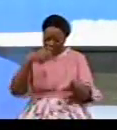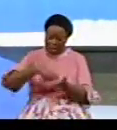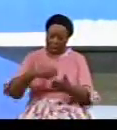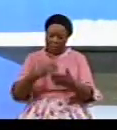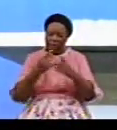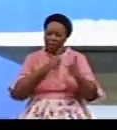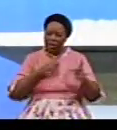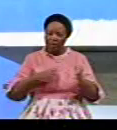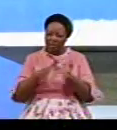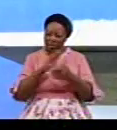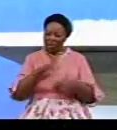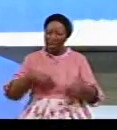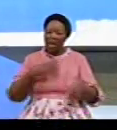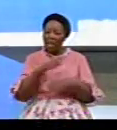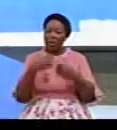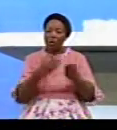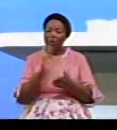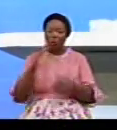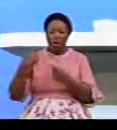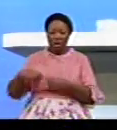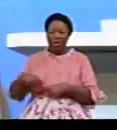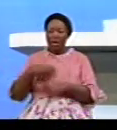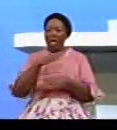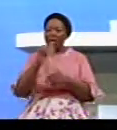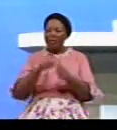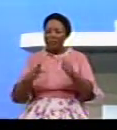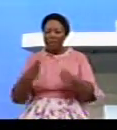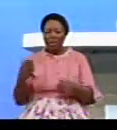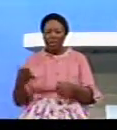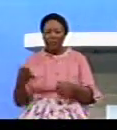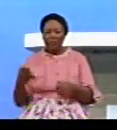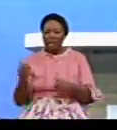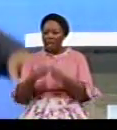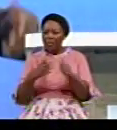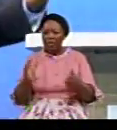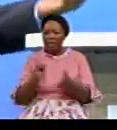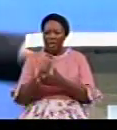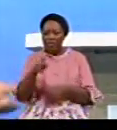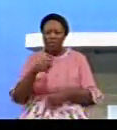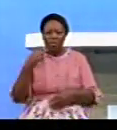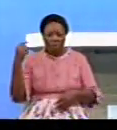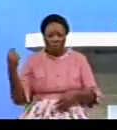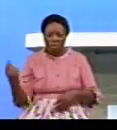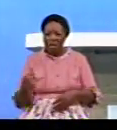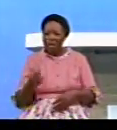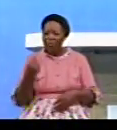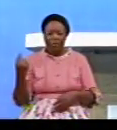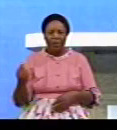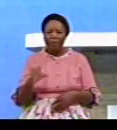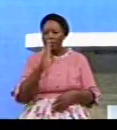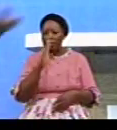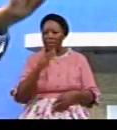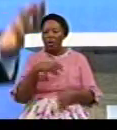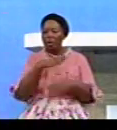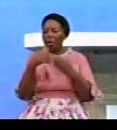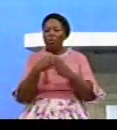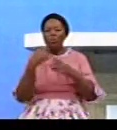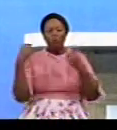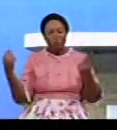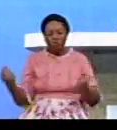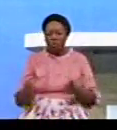them, even tonight, in Jesus' name. Give them the joy